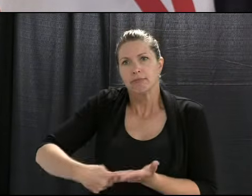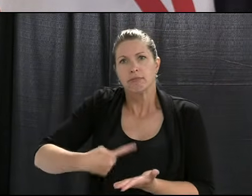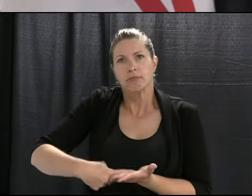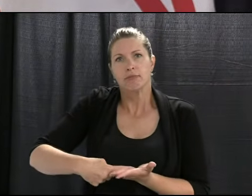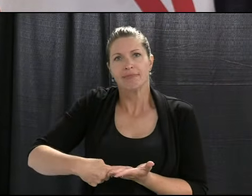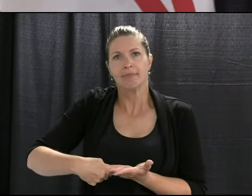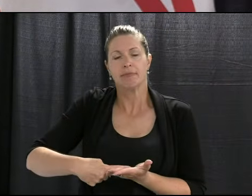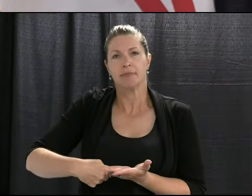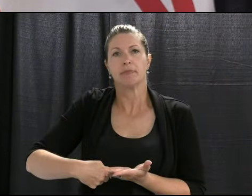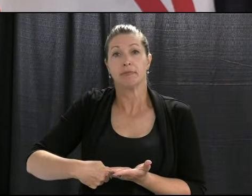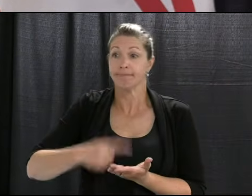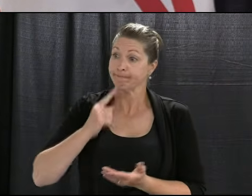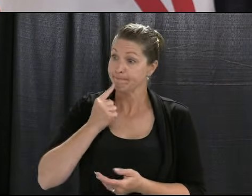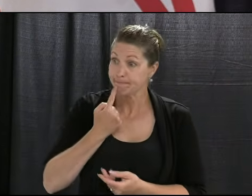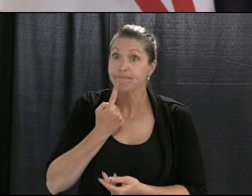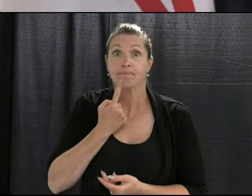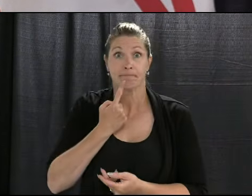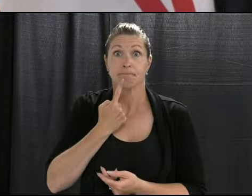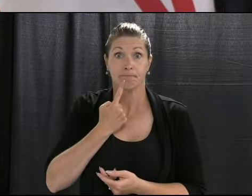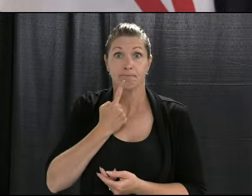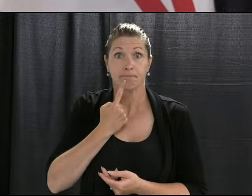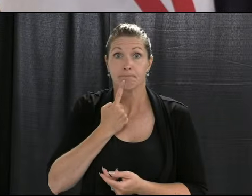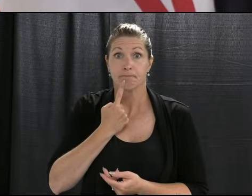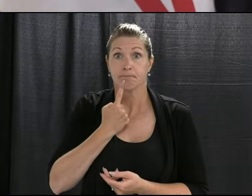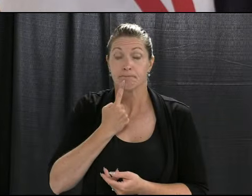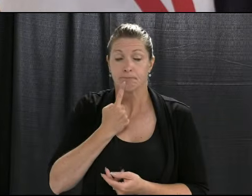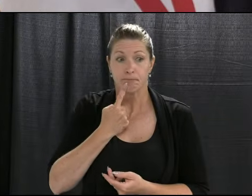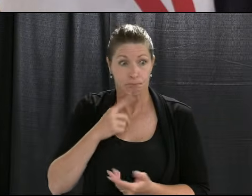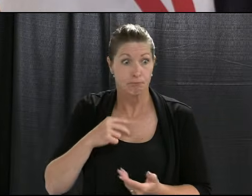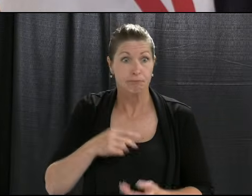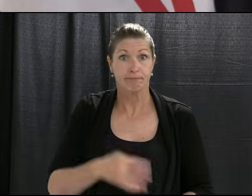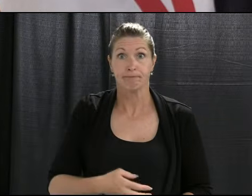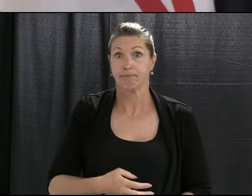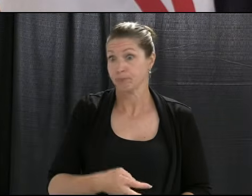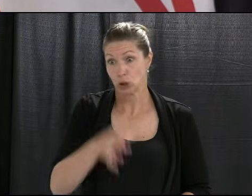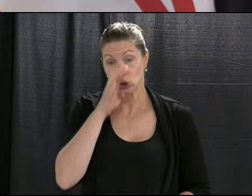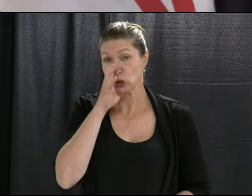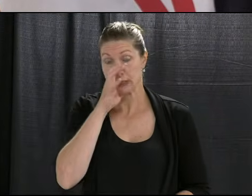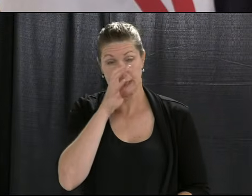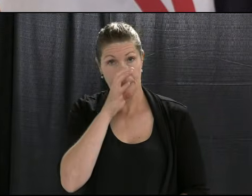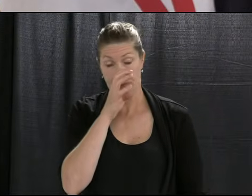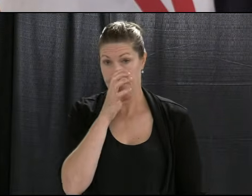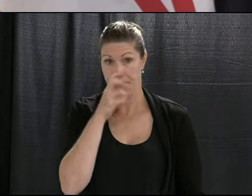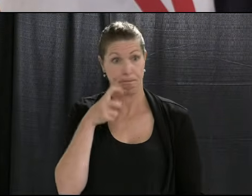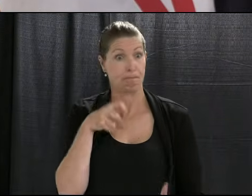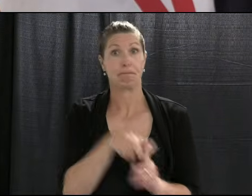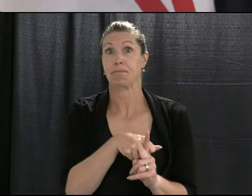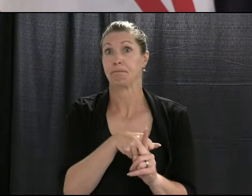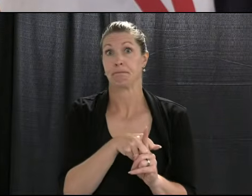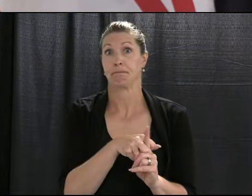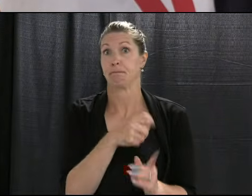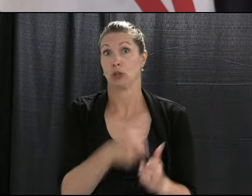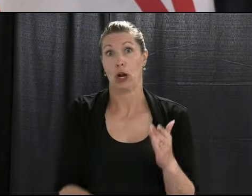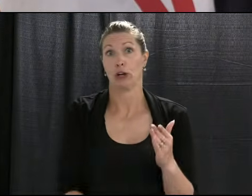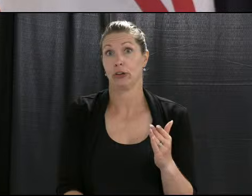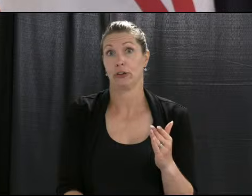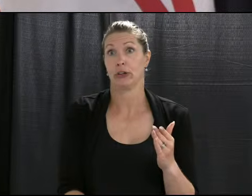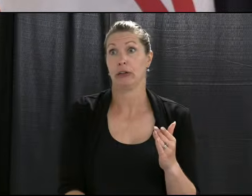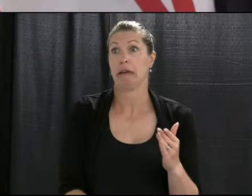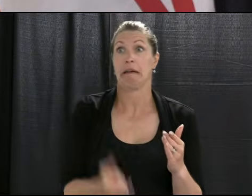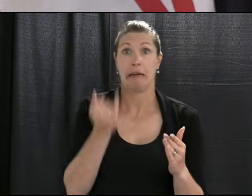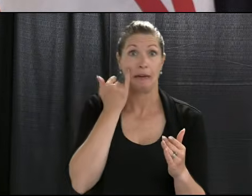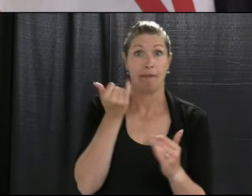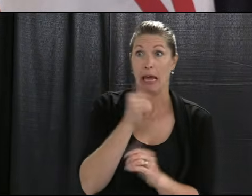show that this is serious, that we mean business, and that we're focusing on individuals who, if they do violate